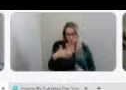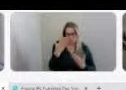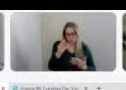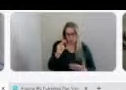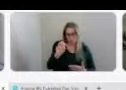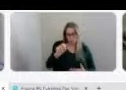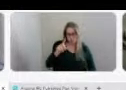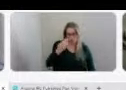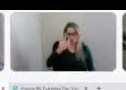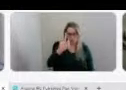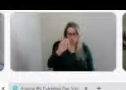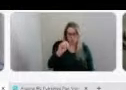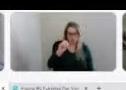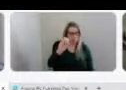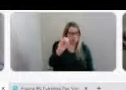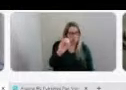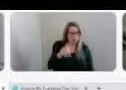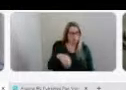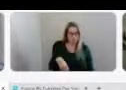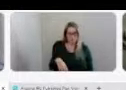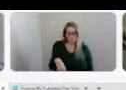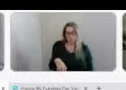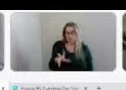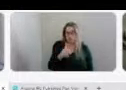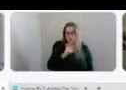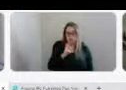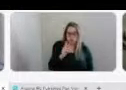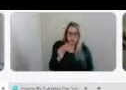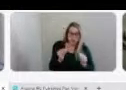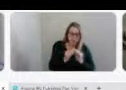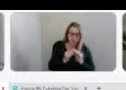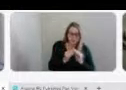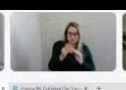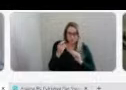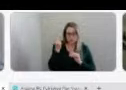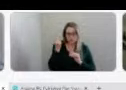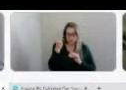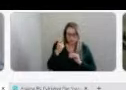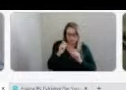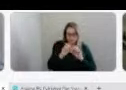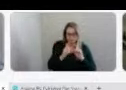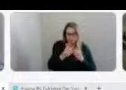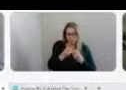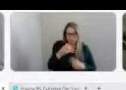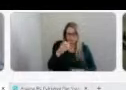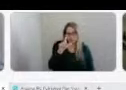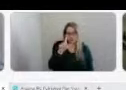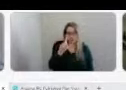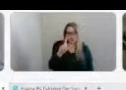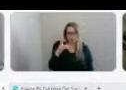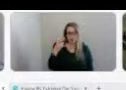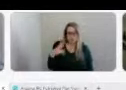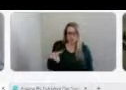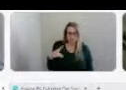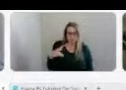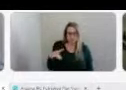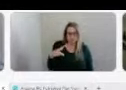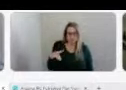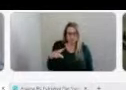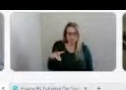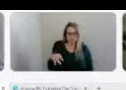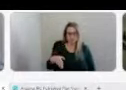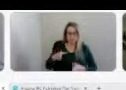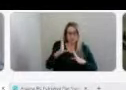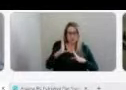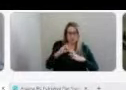9.0 presents a much more reasonable district for legislative district 17 and allows us to